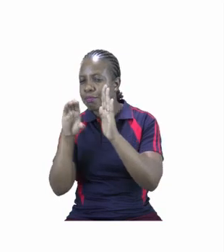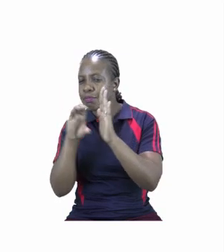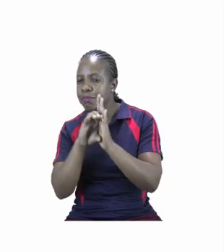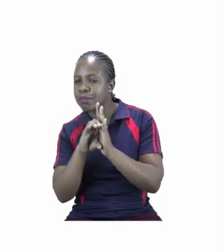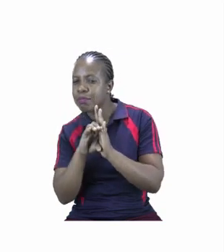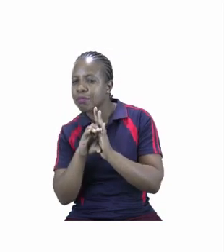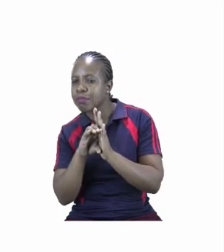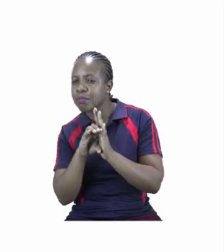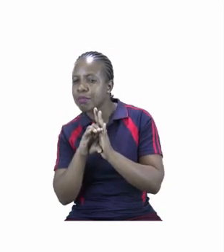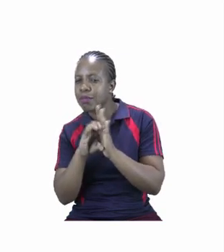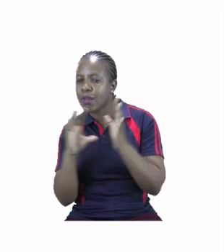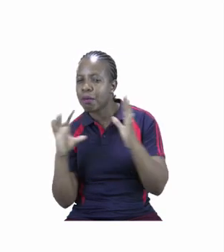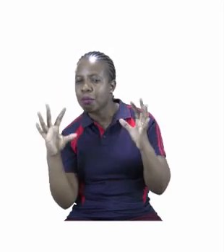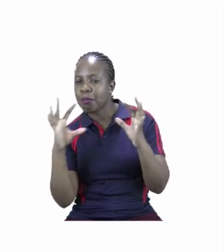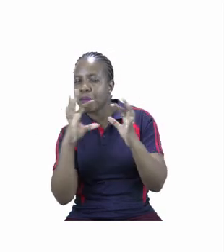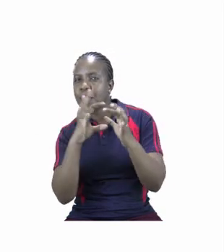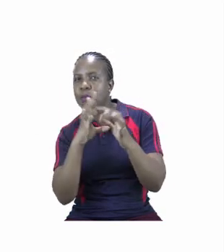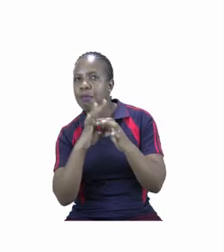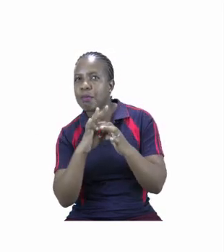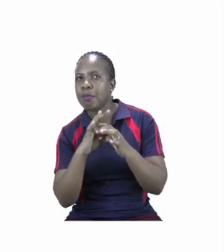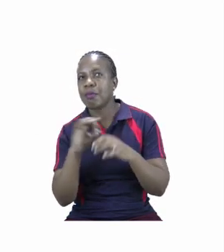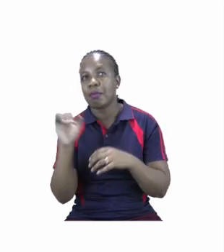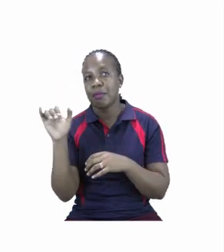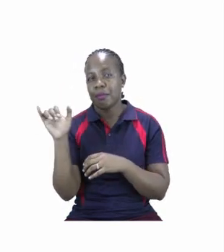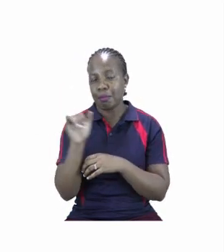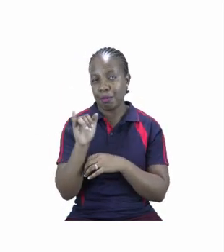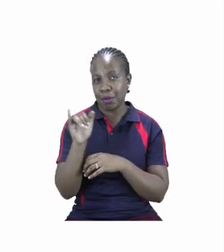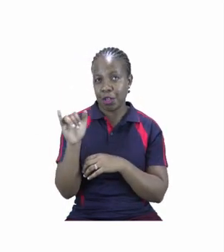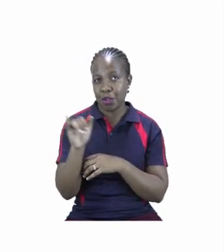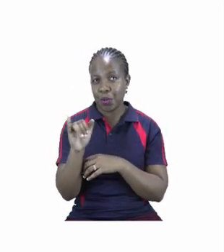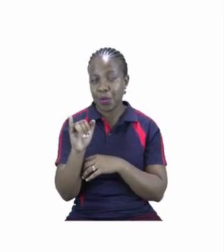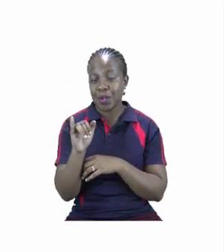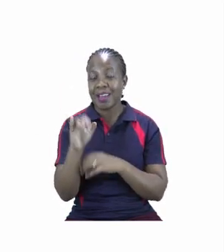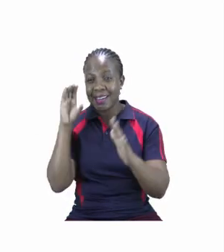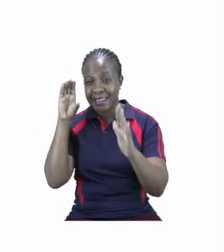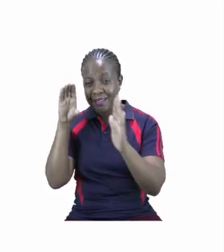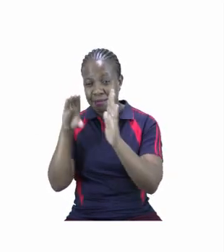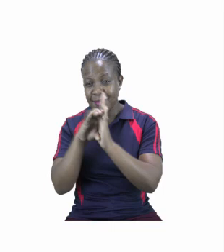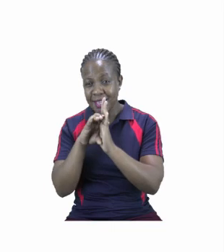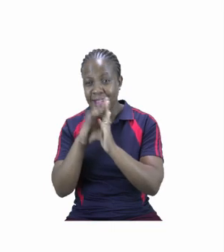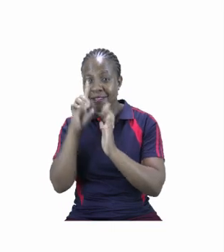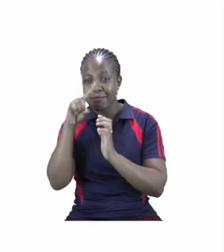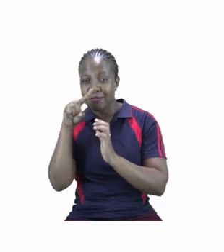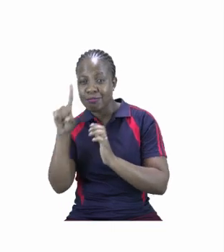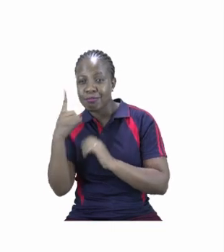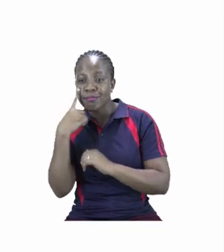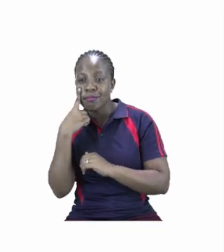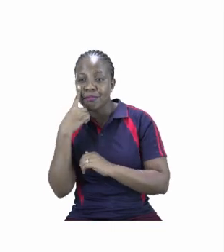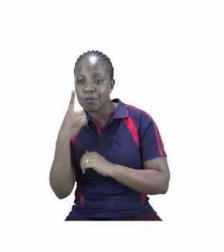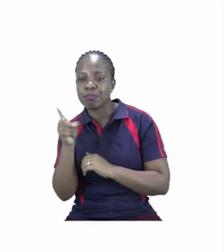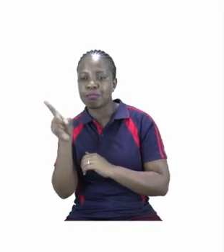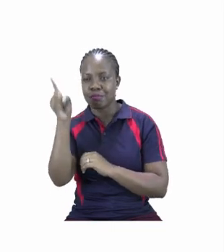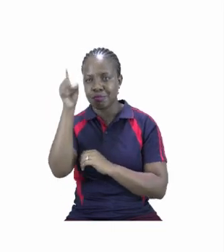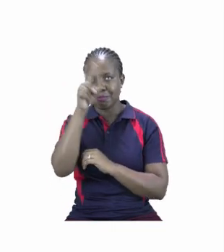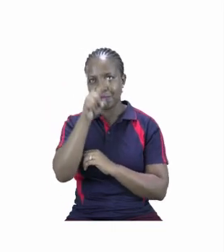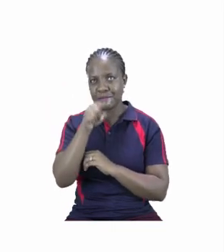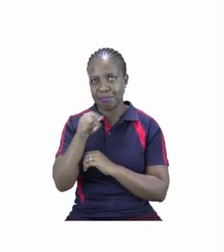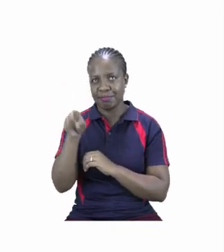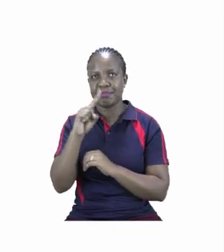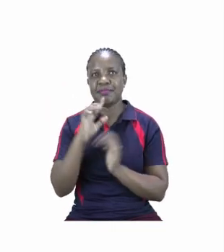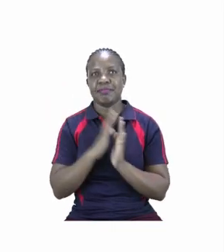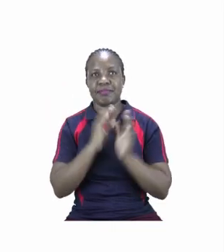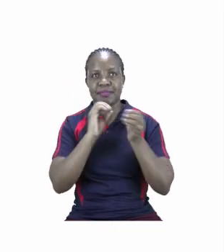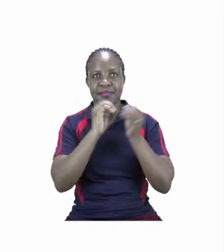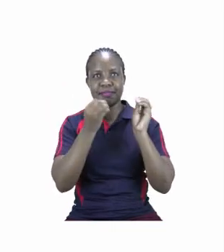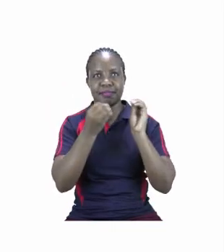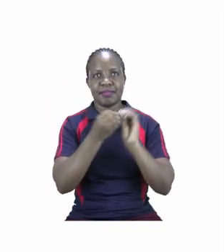you are going to circle the matching picture. Let's take a look at number 1 together